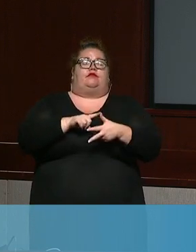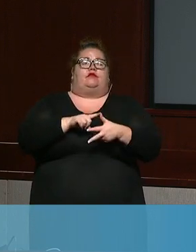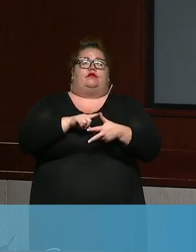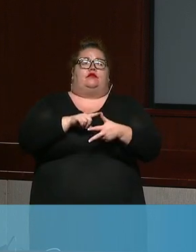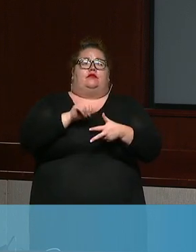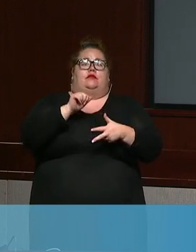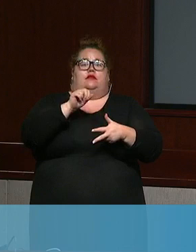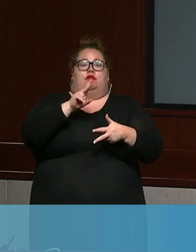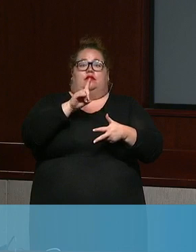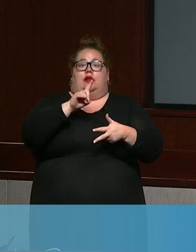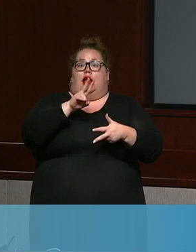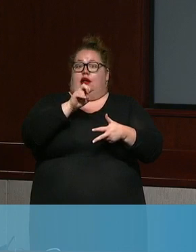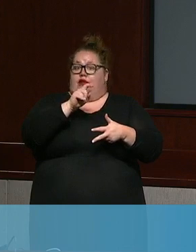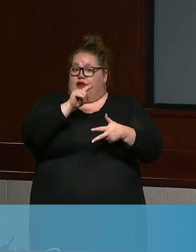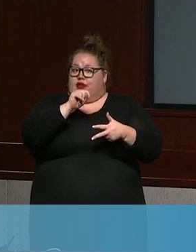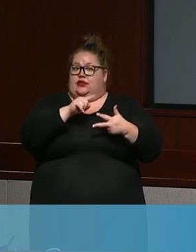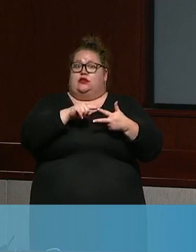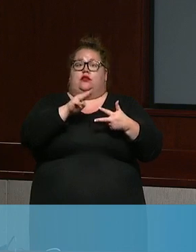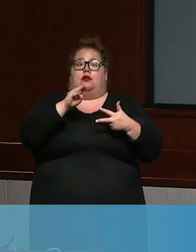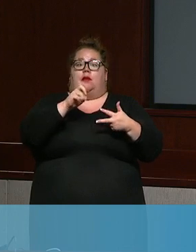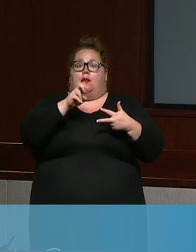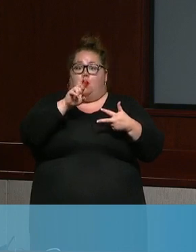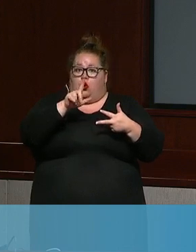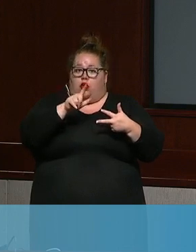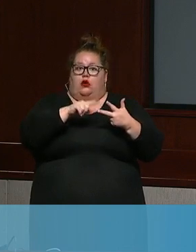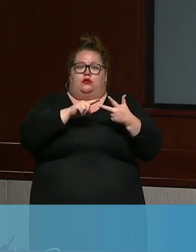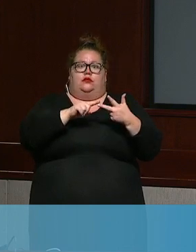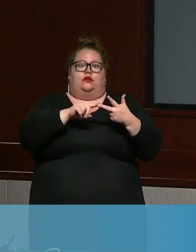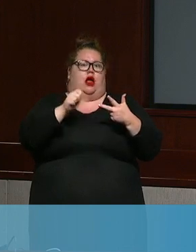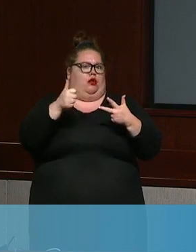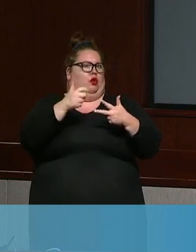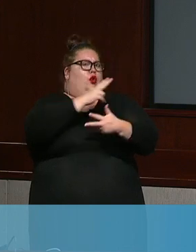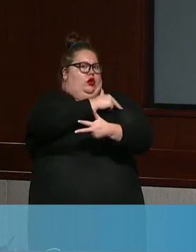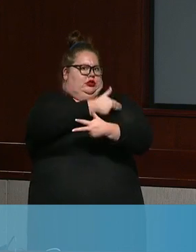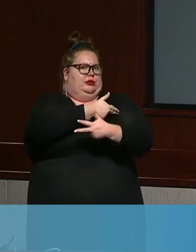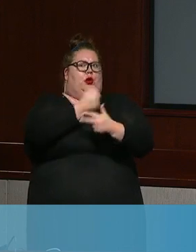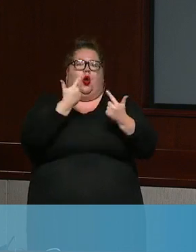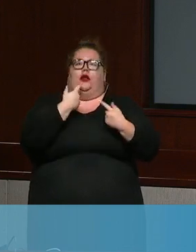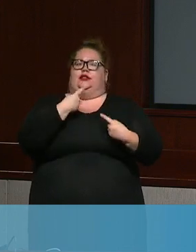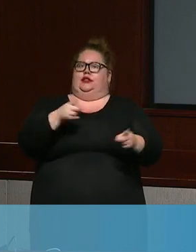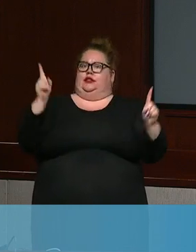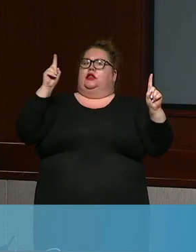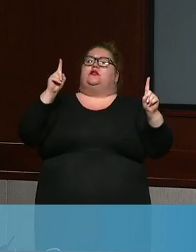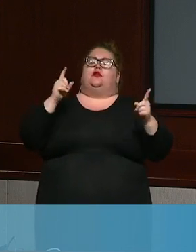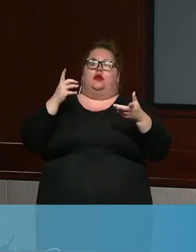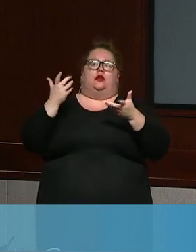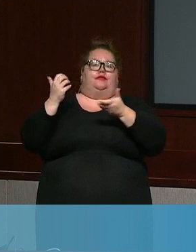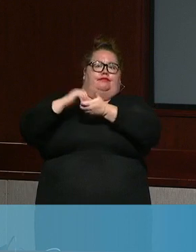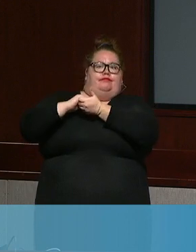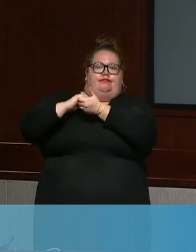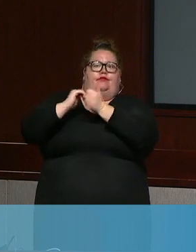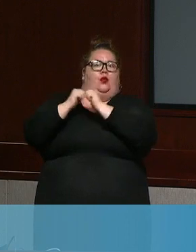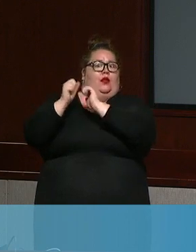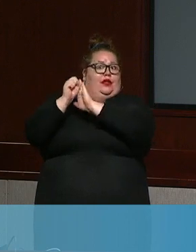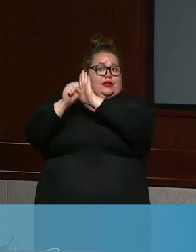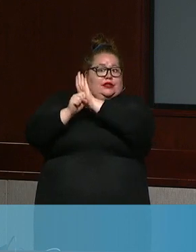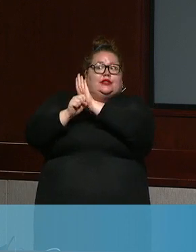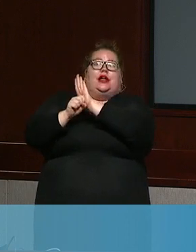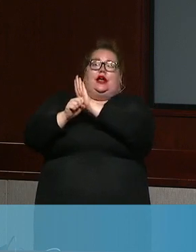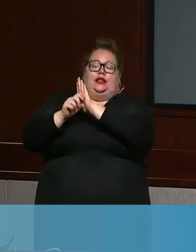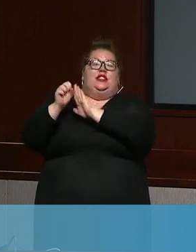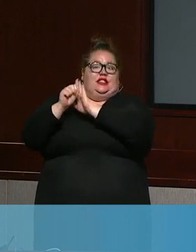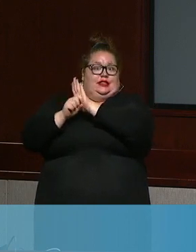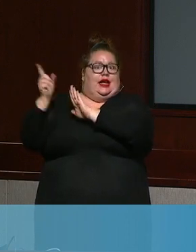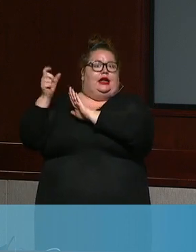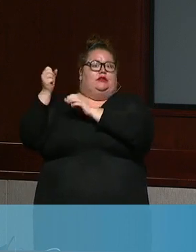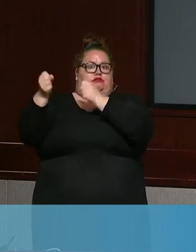been successful in working with the state, and the state is allocating staffing into Kern County at